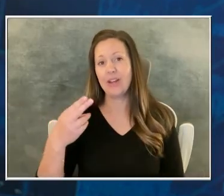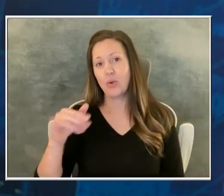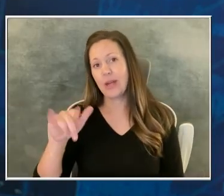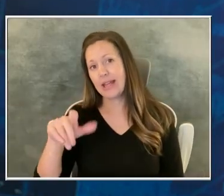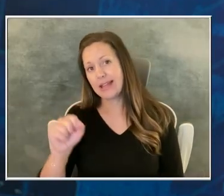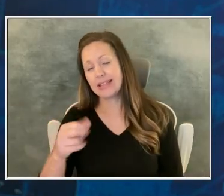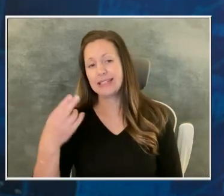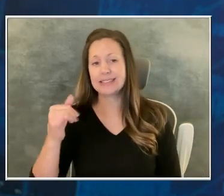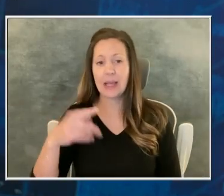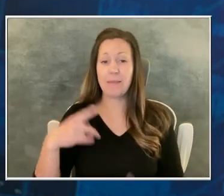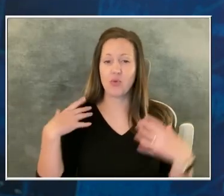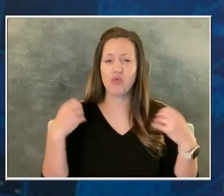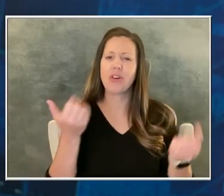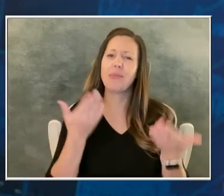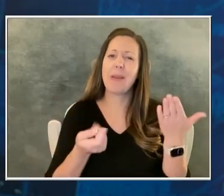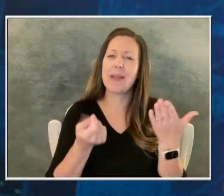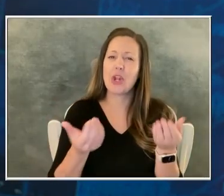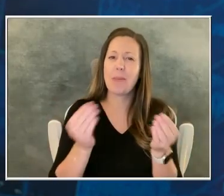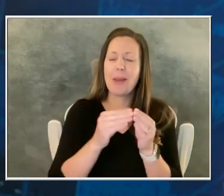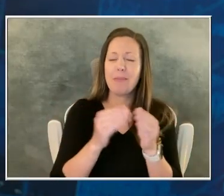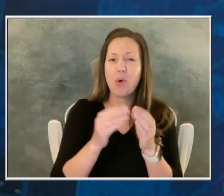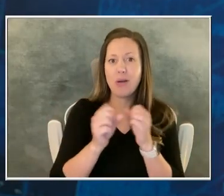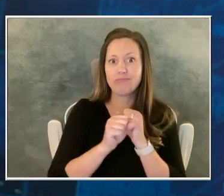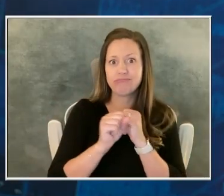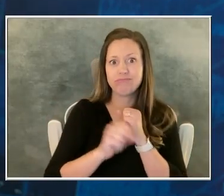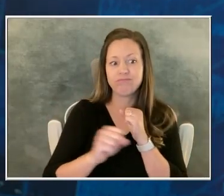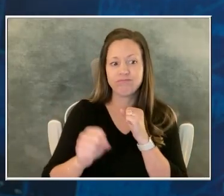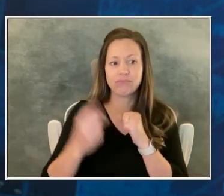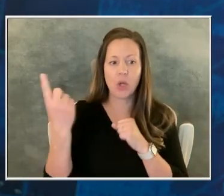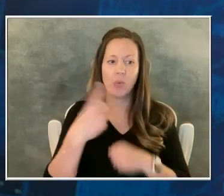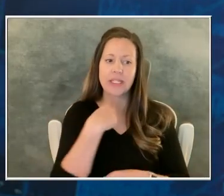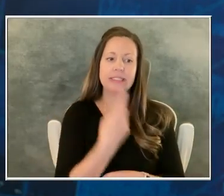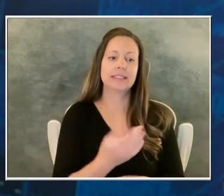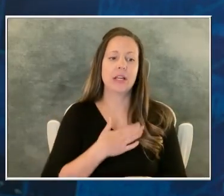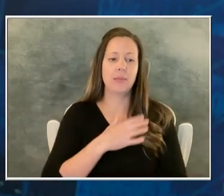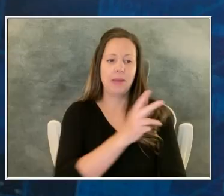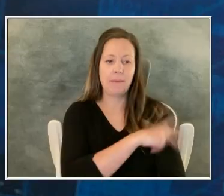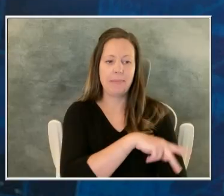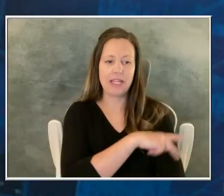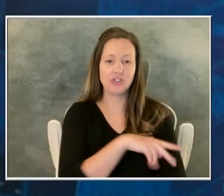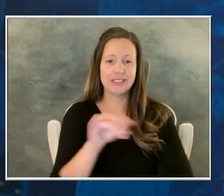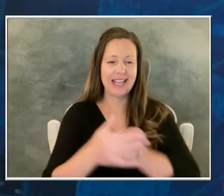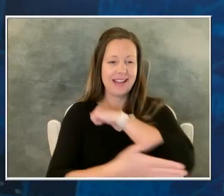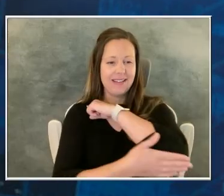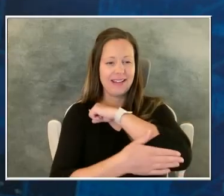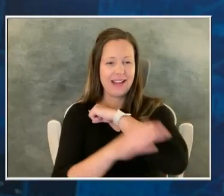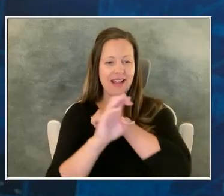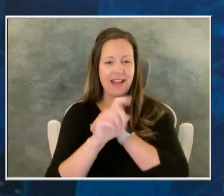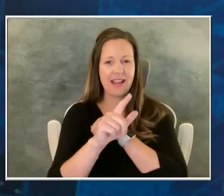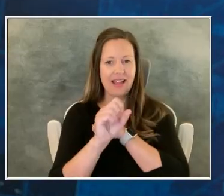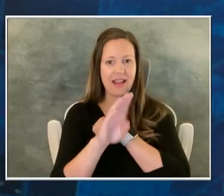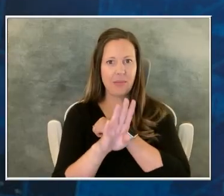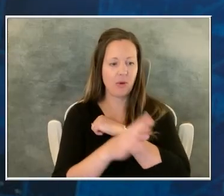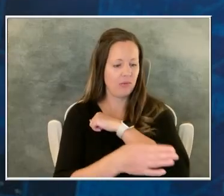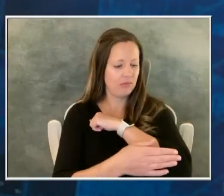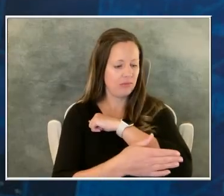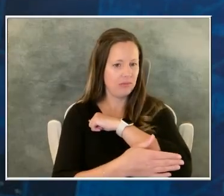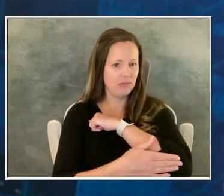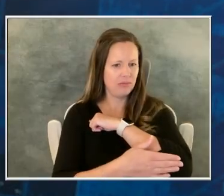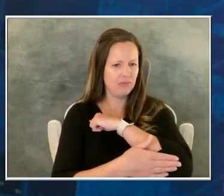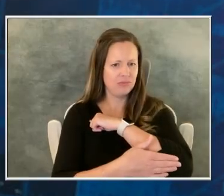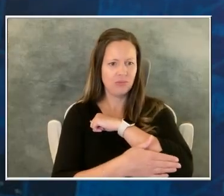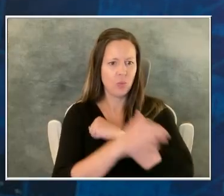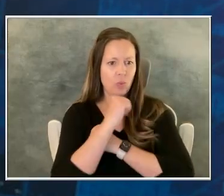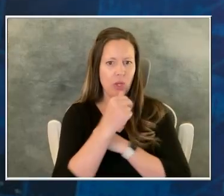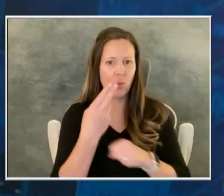recovery might be a little bit longer, because I always tell my patients, when I compare it to, let's say, the elbow, is that we don't walk on our hands, at least I don't. So you don't